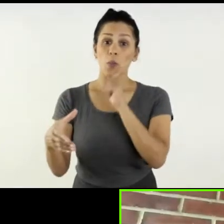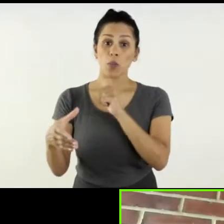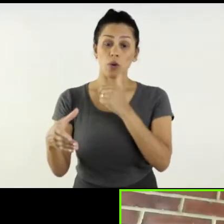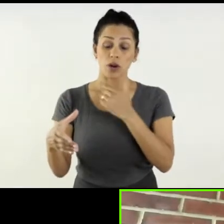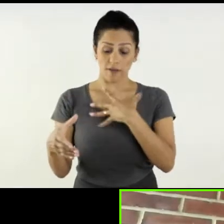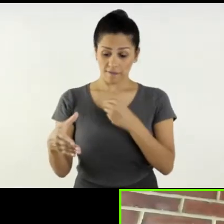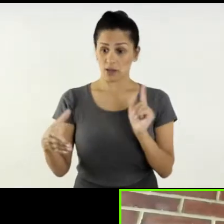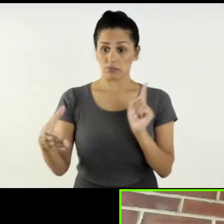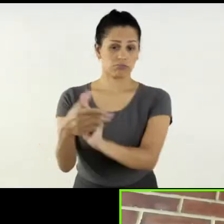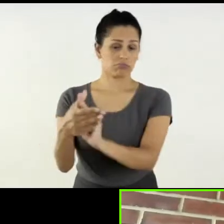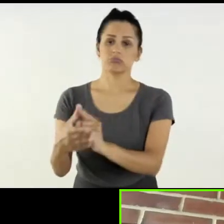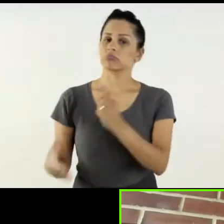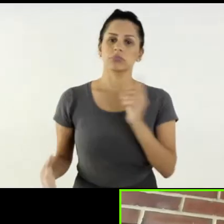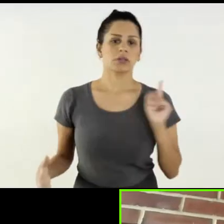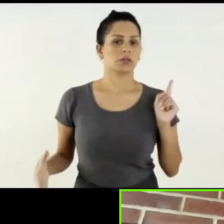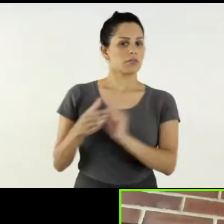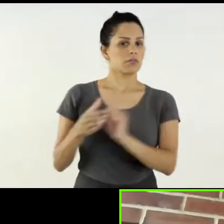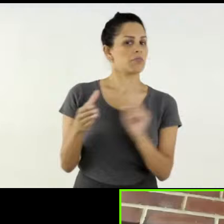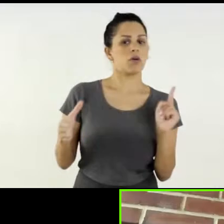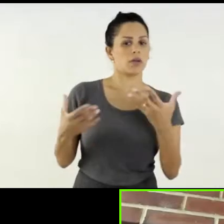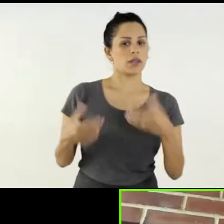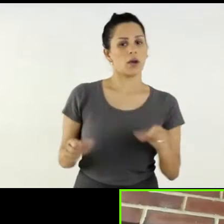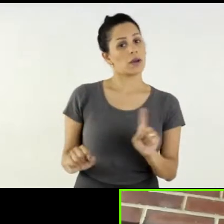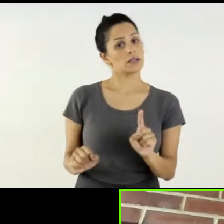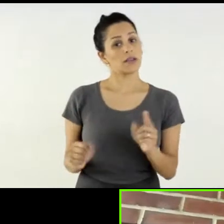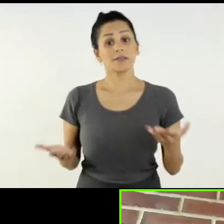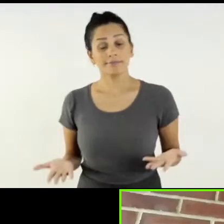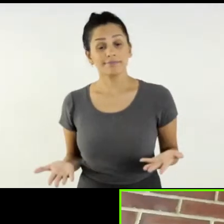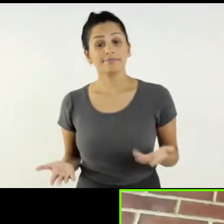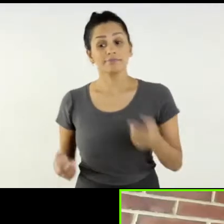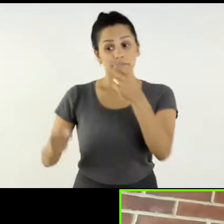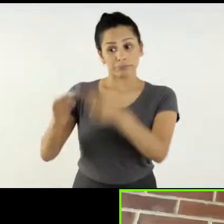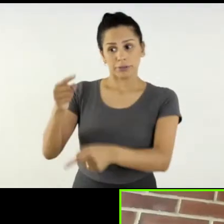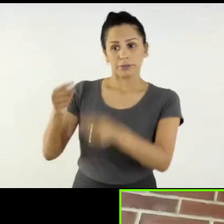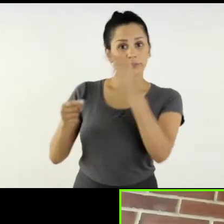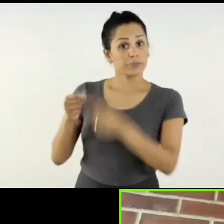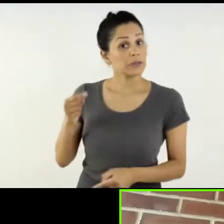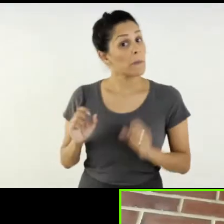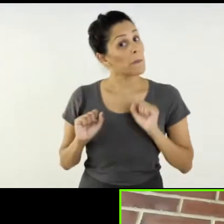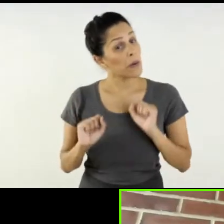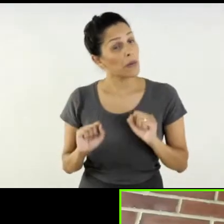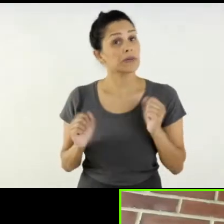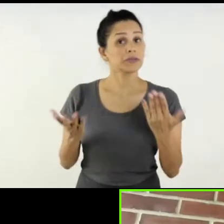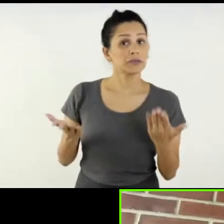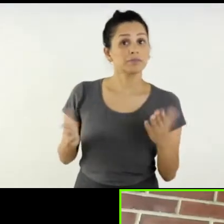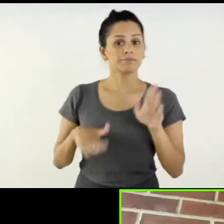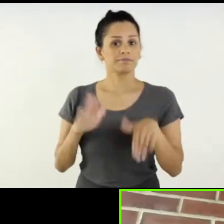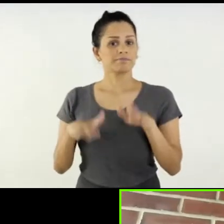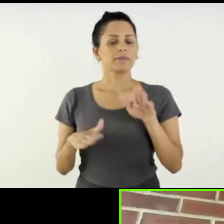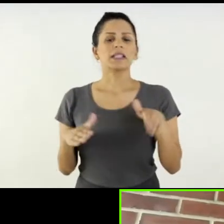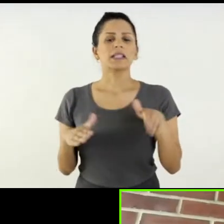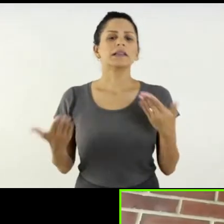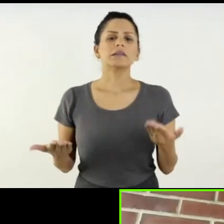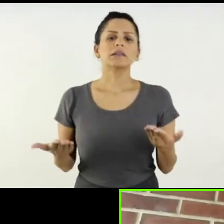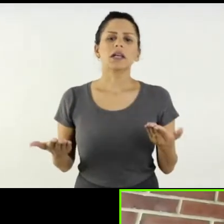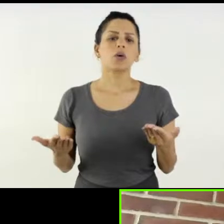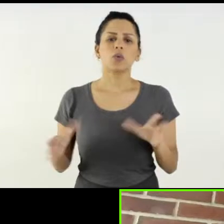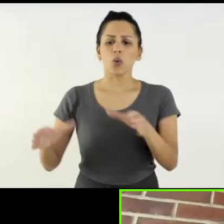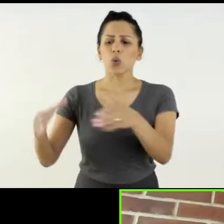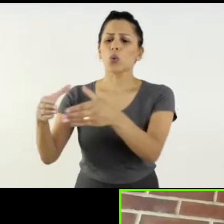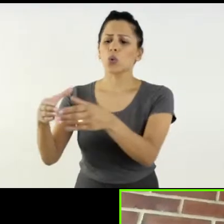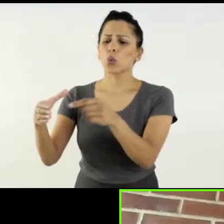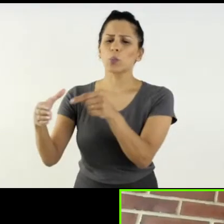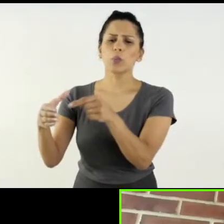to determine, of course, who can be, who can self-identify, who can enter sort of within or without